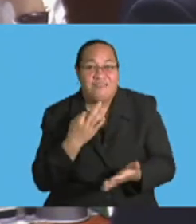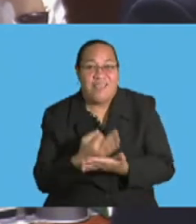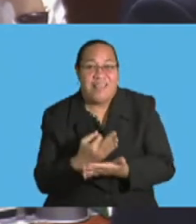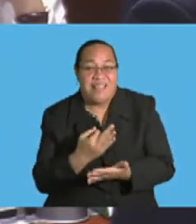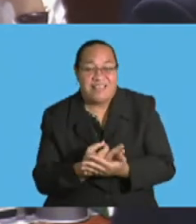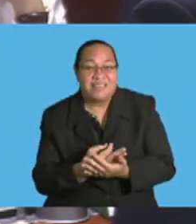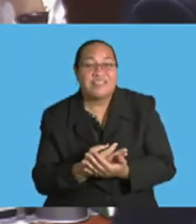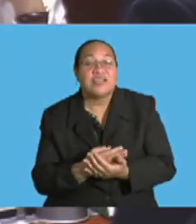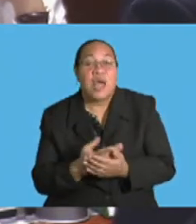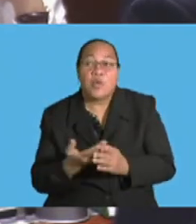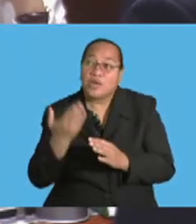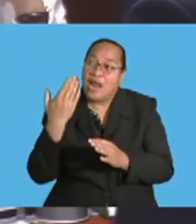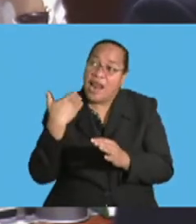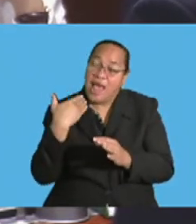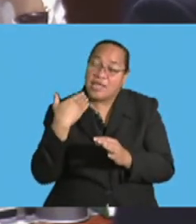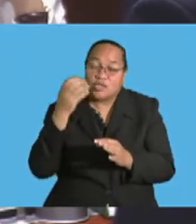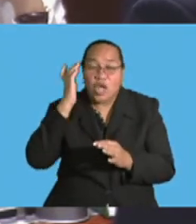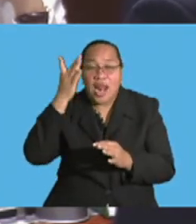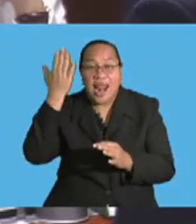last year,